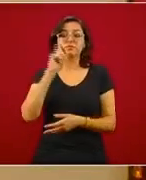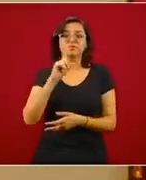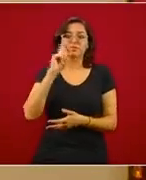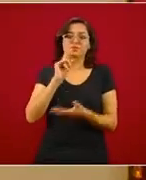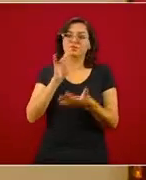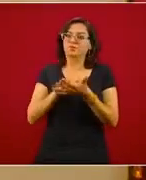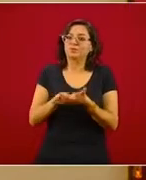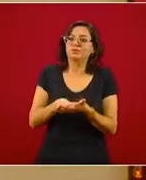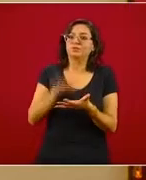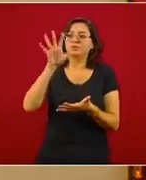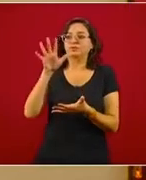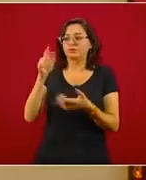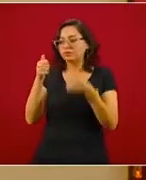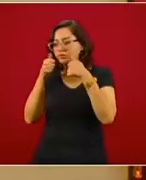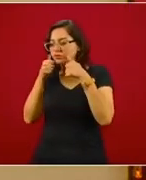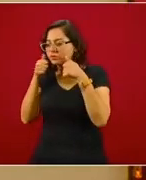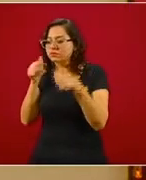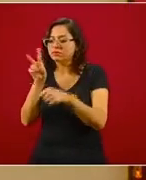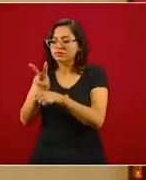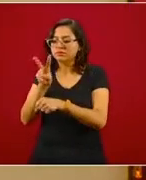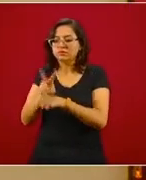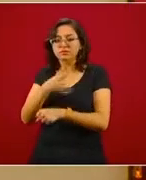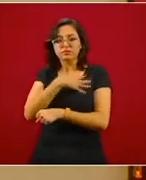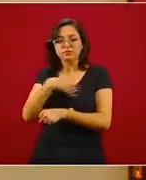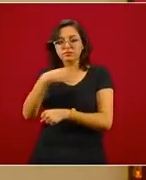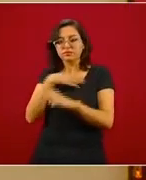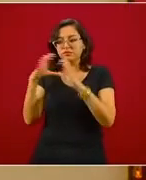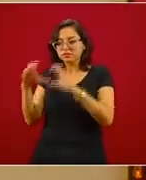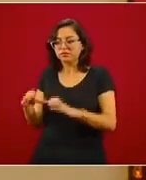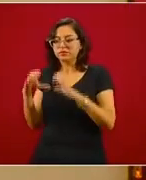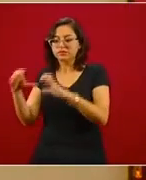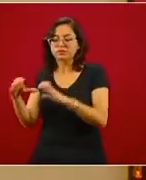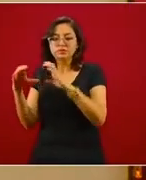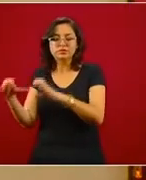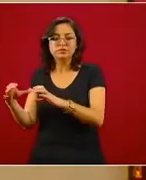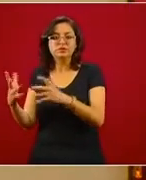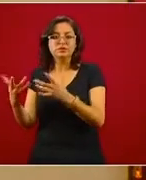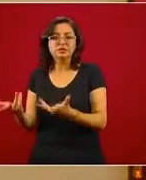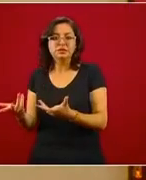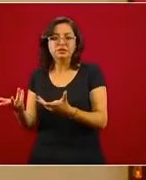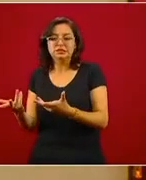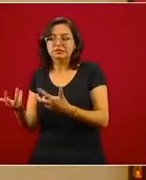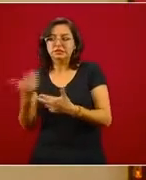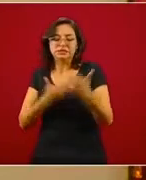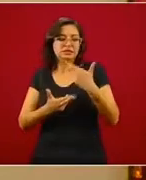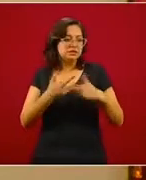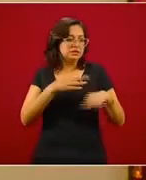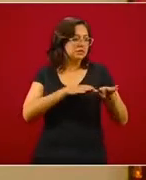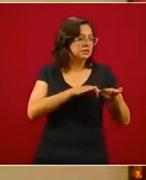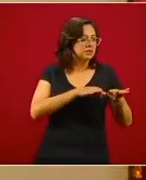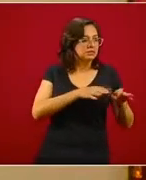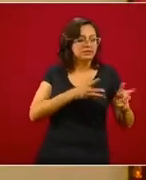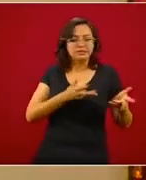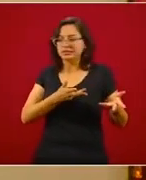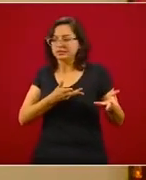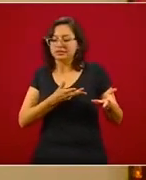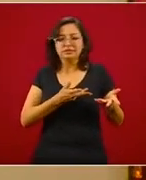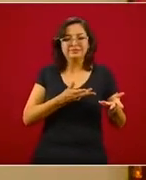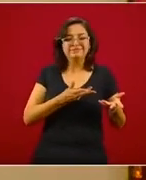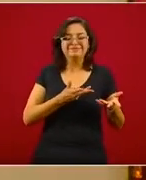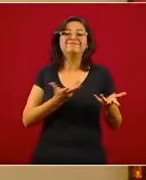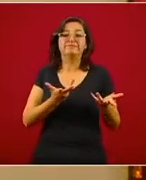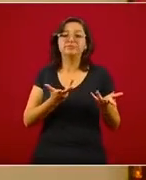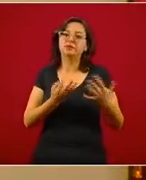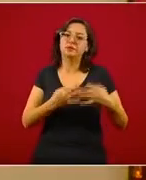Women are the ones who are most involved in supervising and taking care of children at home. So we're